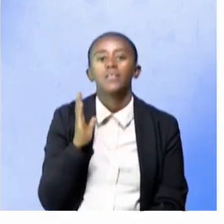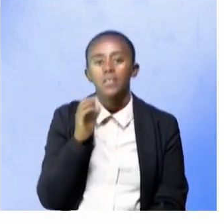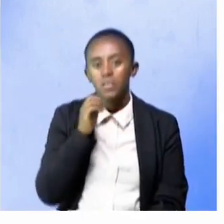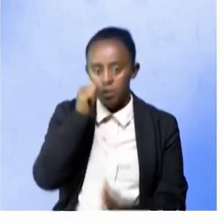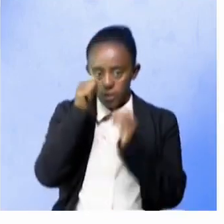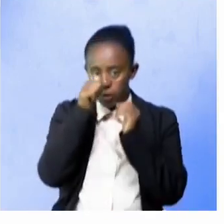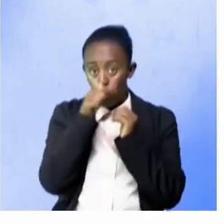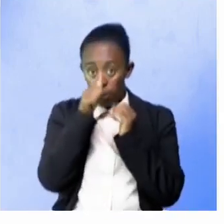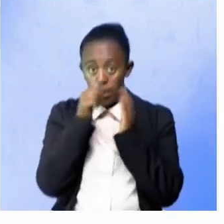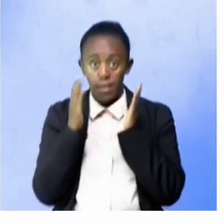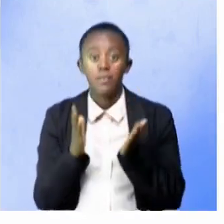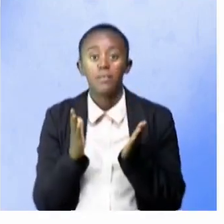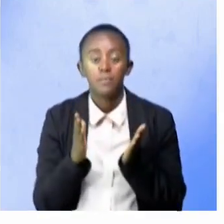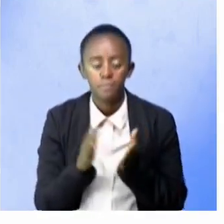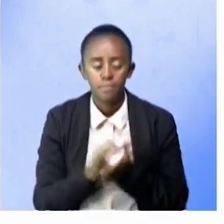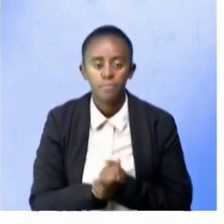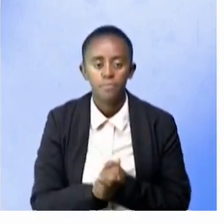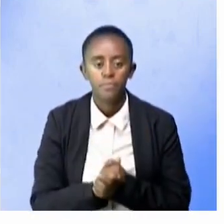See?